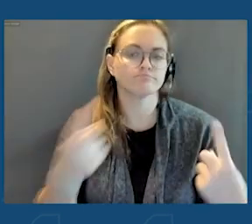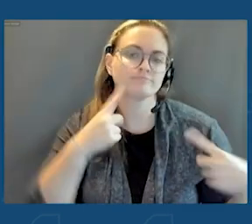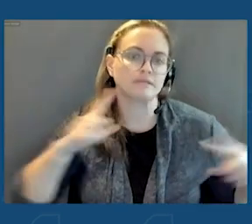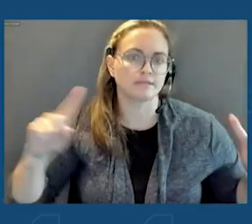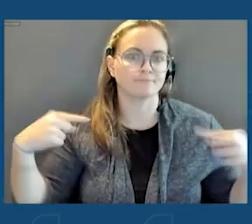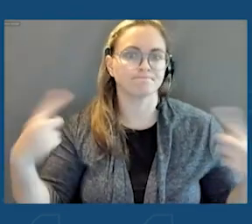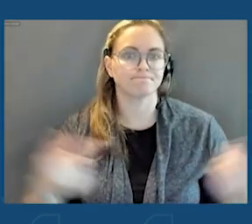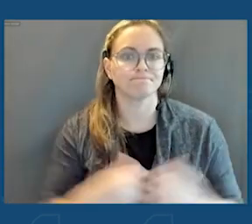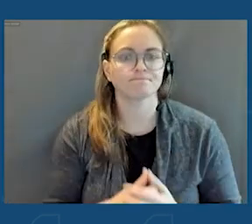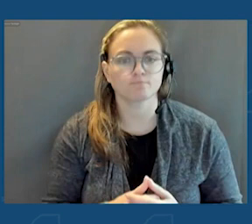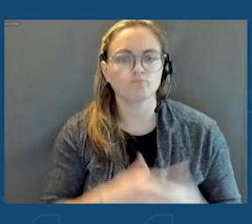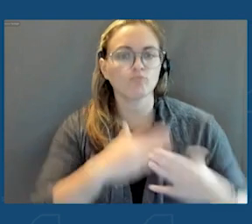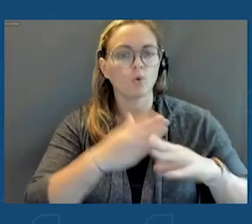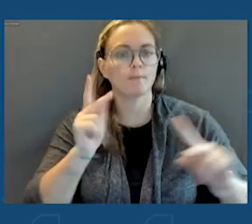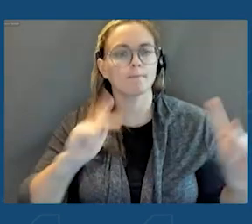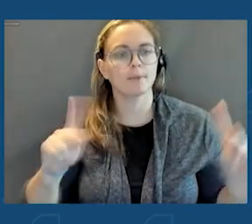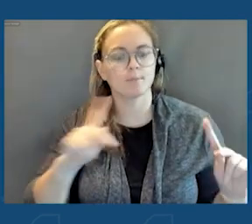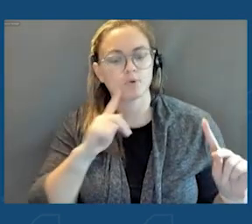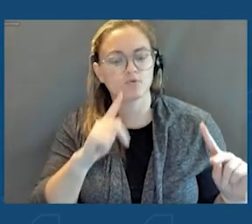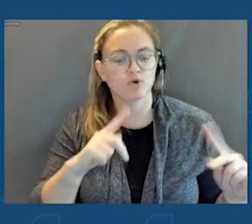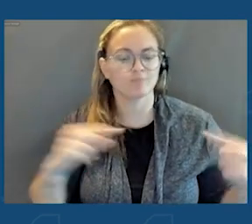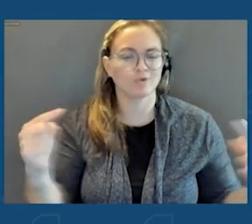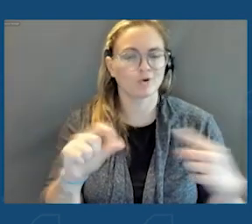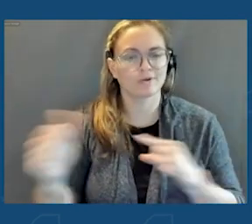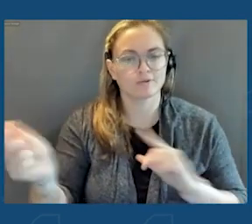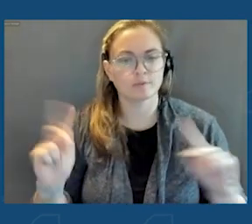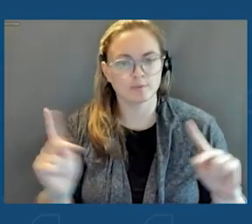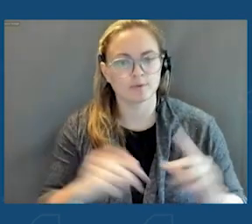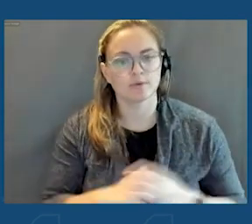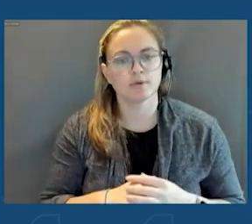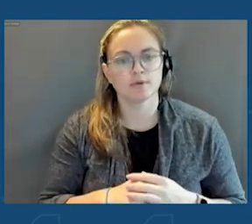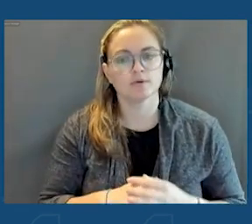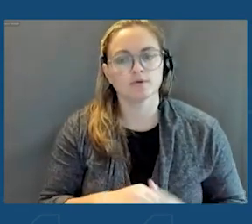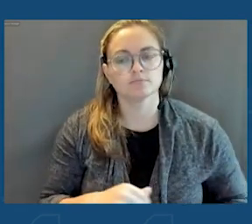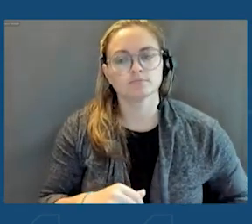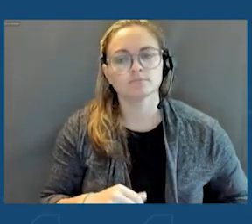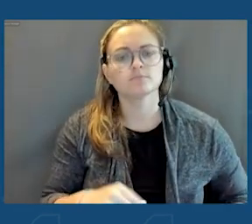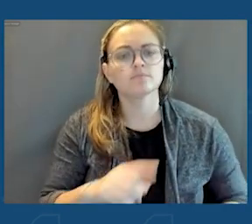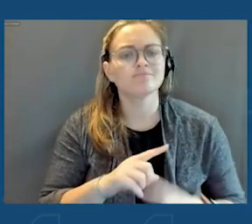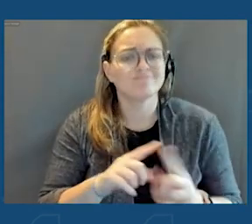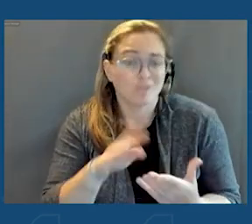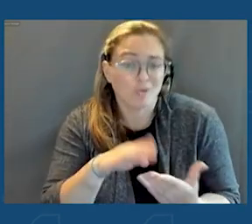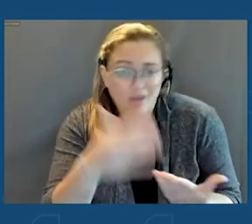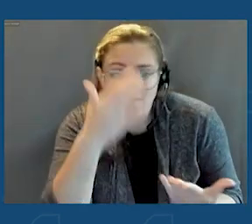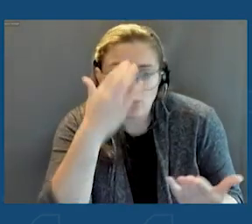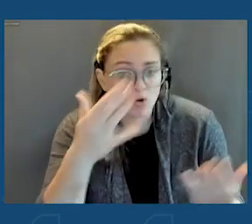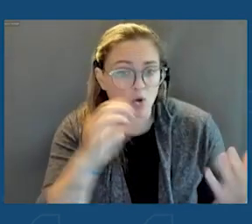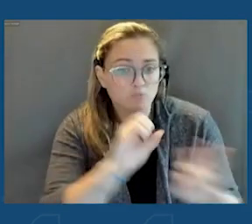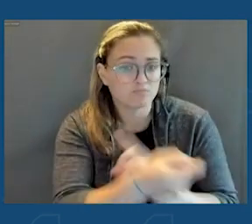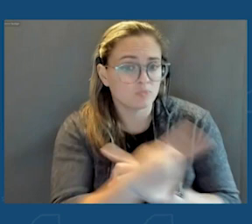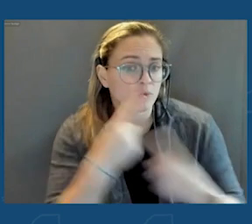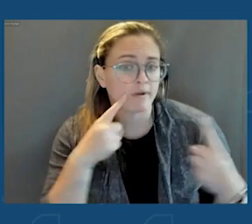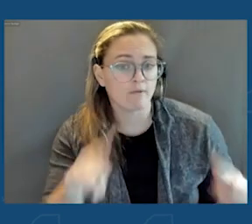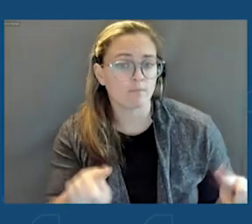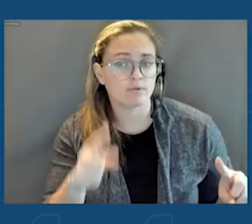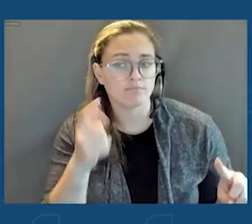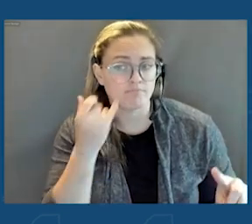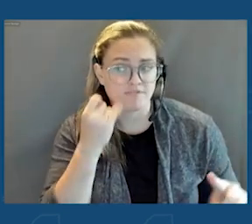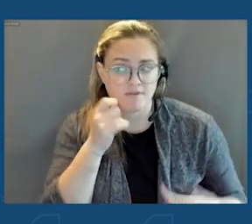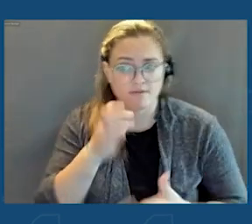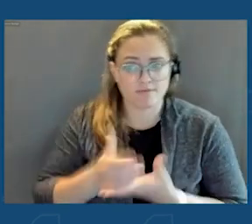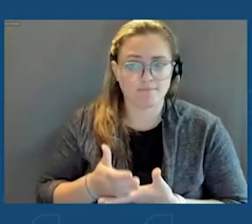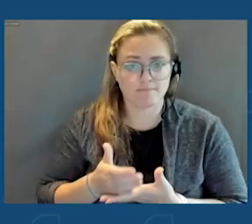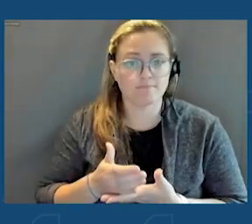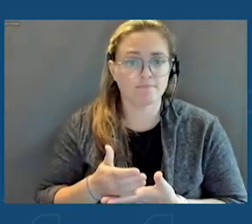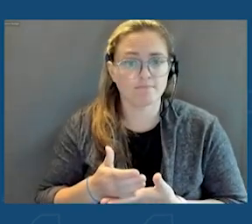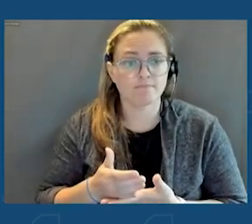we prevented people from causing harm to others. The tragedies we prevented, you'll never know them. You'll never know. Like there's never a story